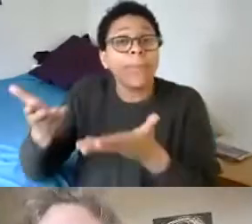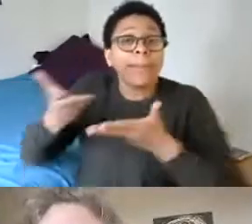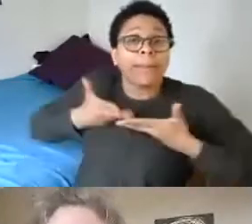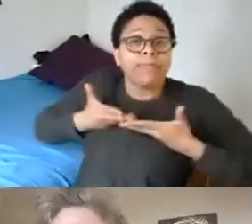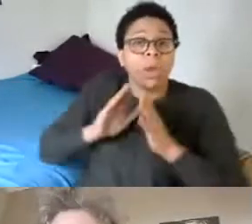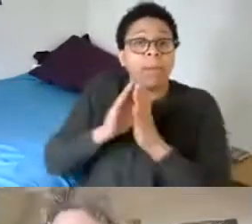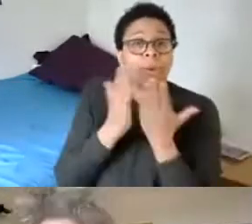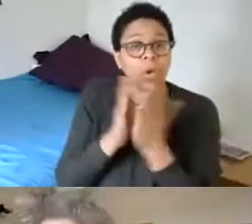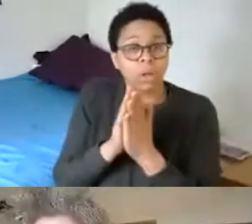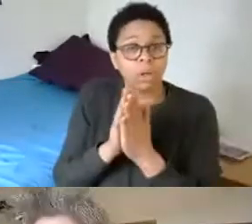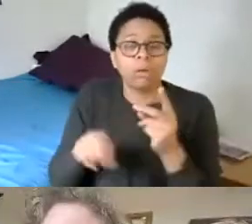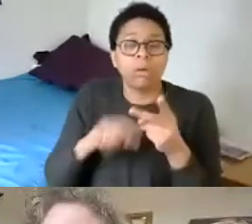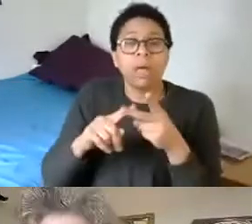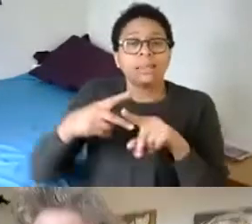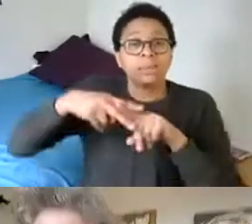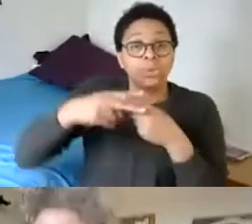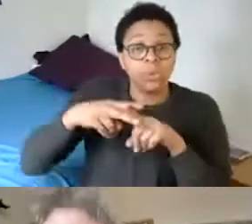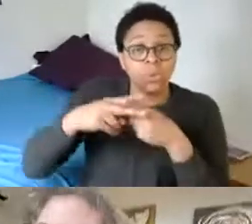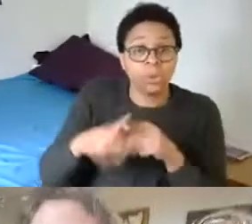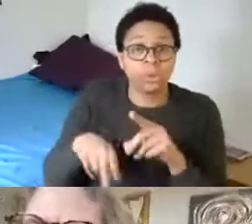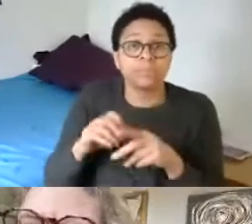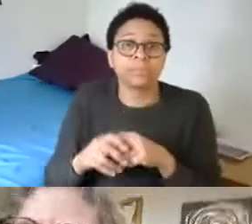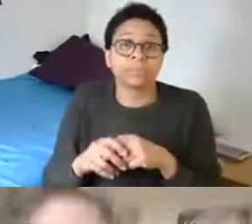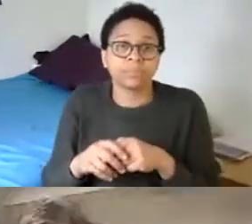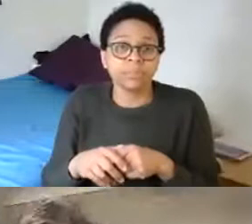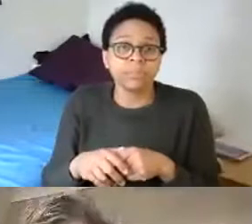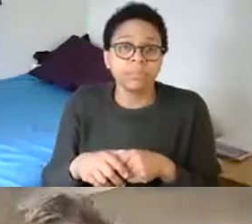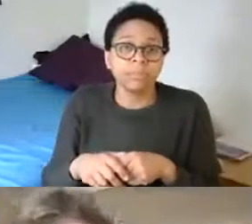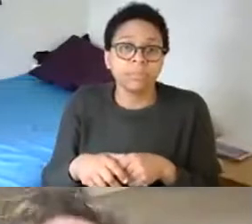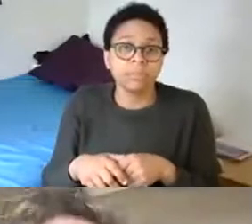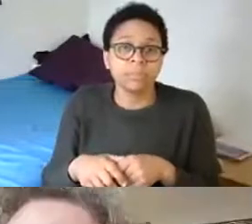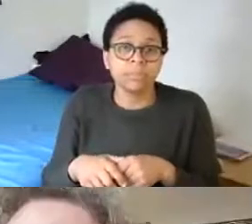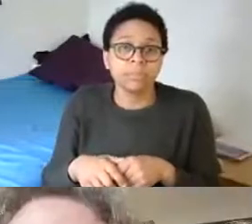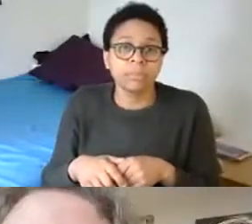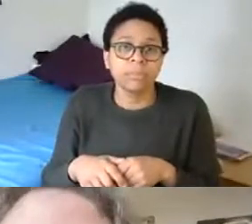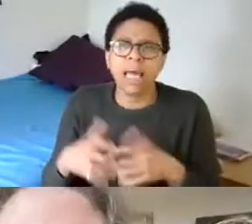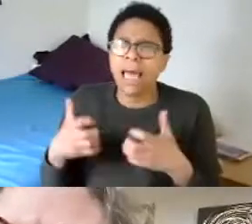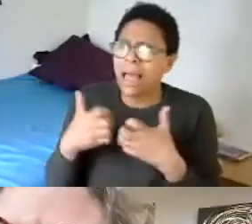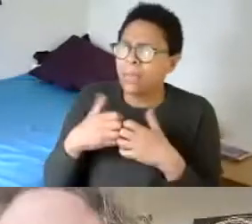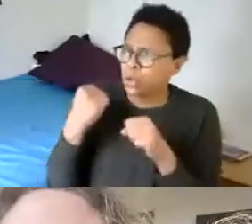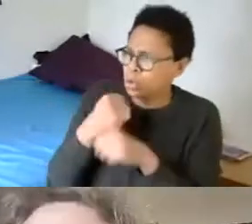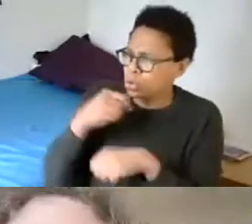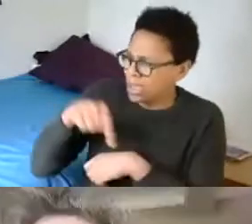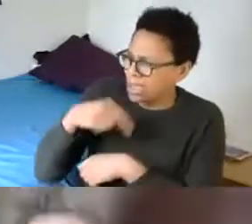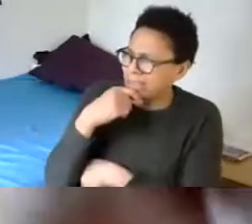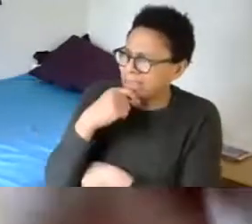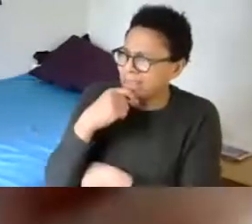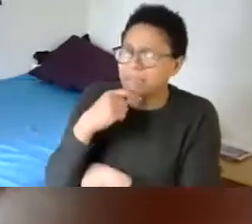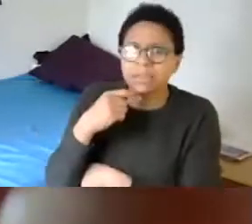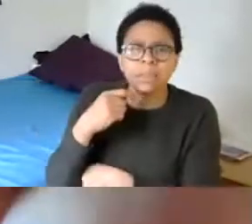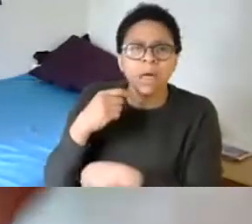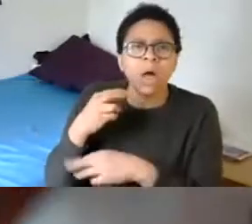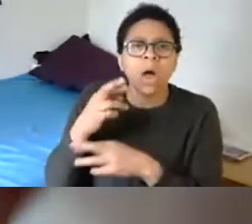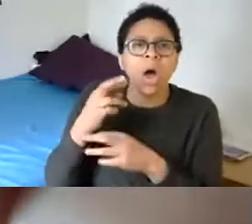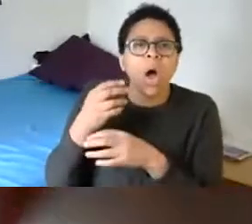tools. And Oh wow! If I, how am I going to do this? Hold on a minute. I'm going to try and